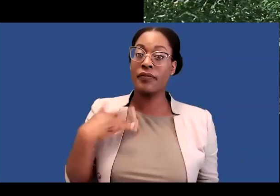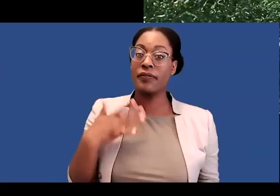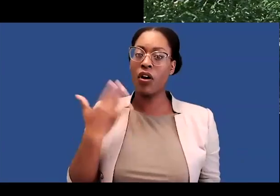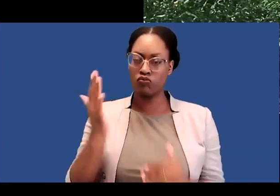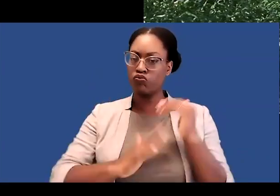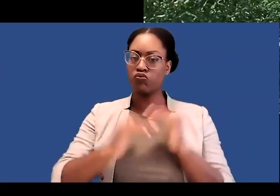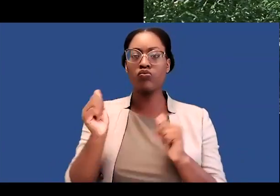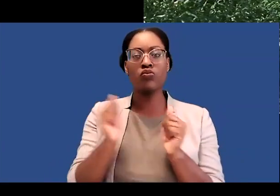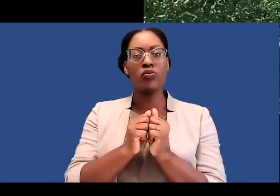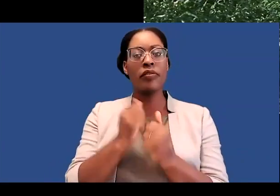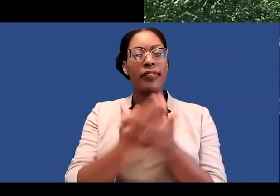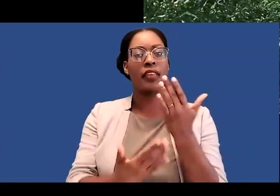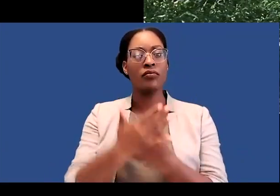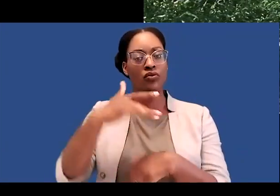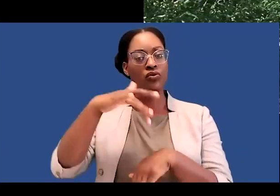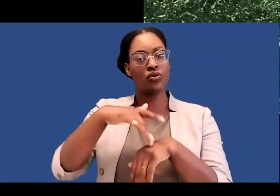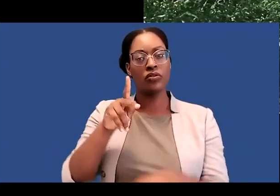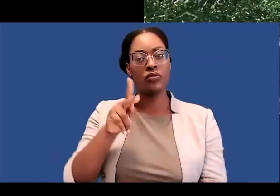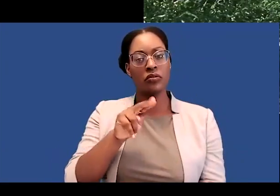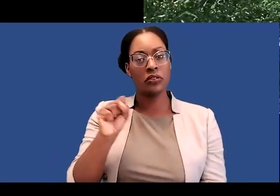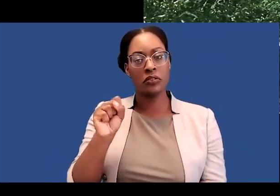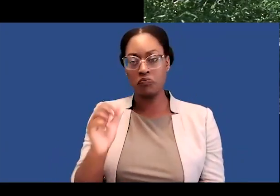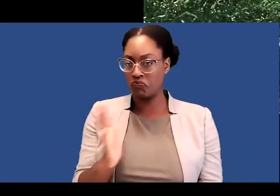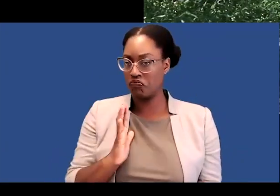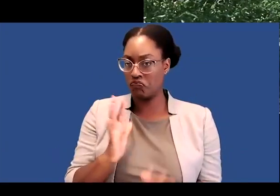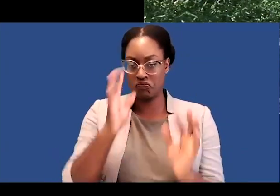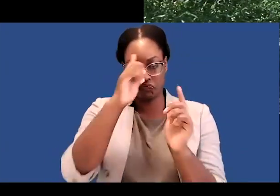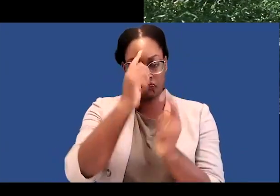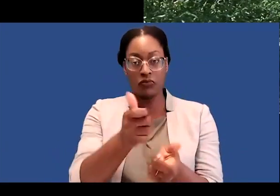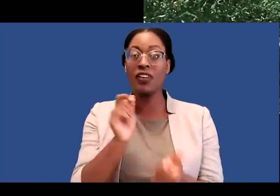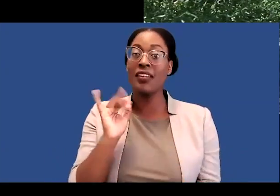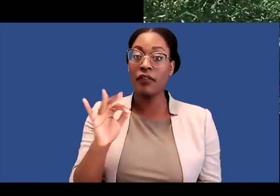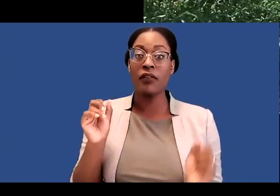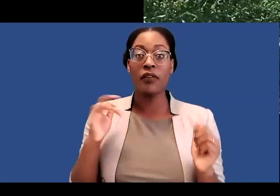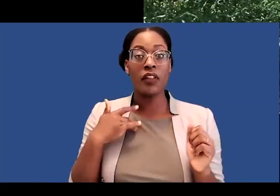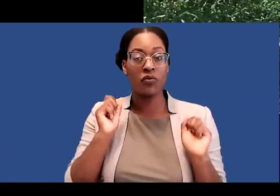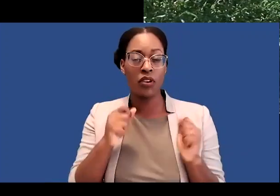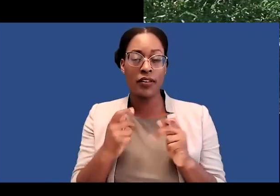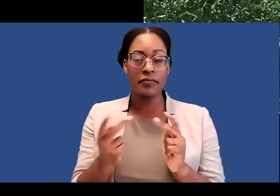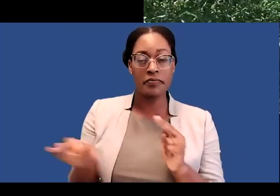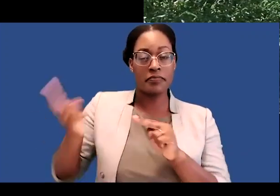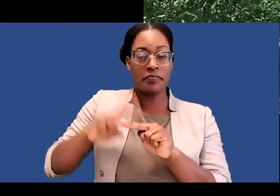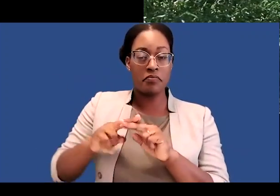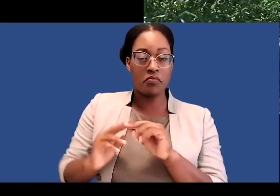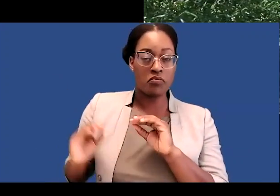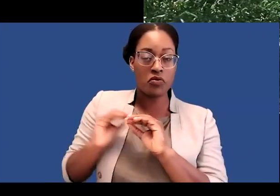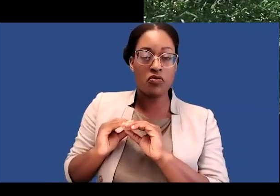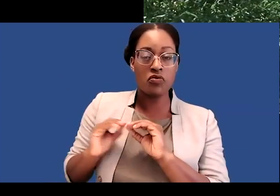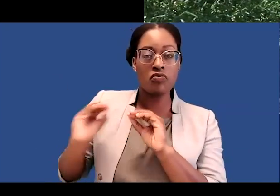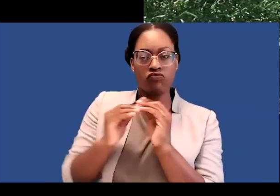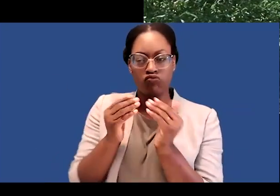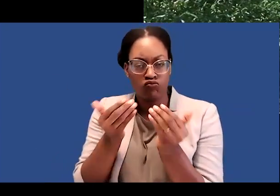fine. If you can get the hips lower, do that. Start to lift the chest. And take the arms out in front of you.